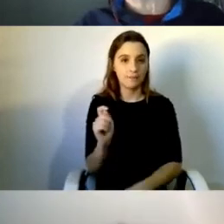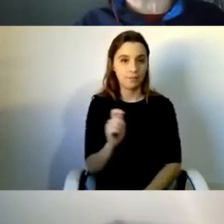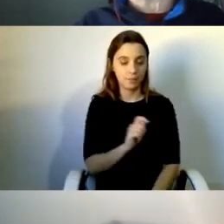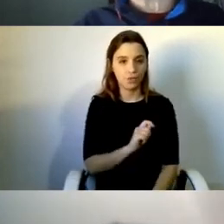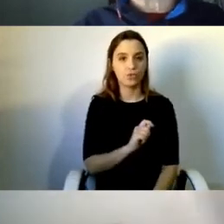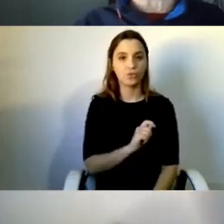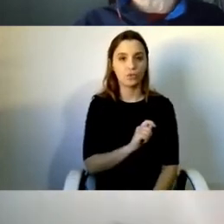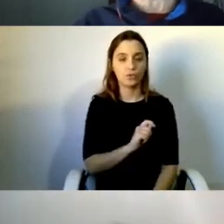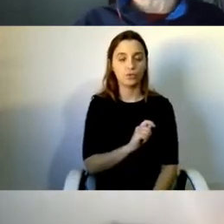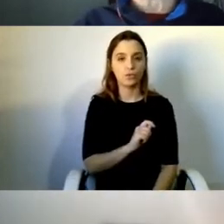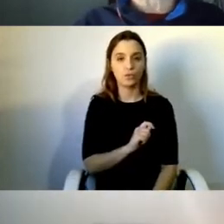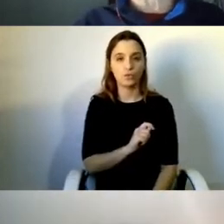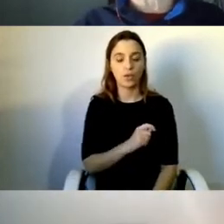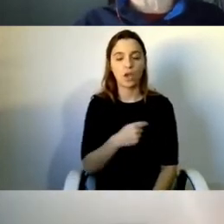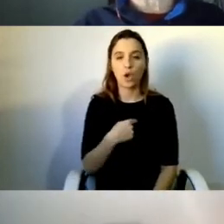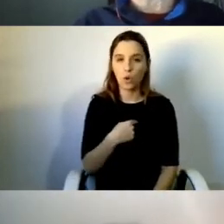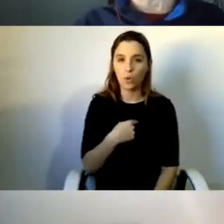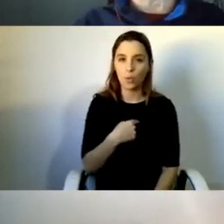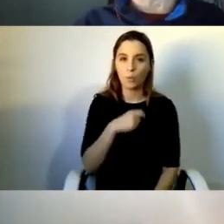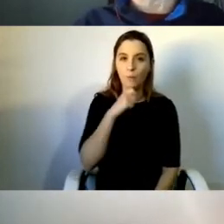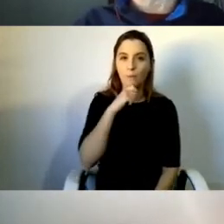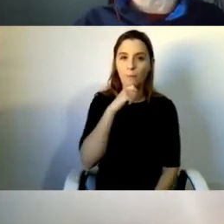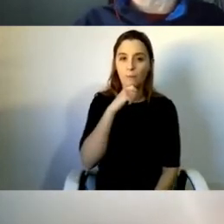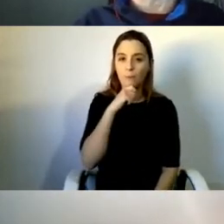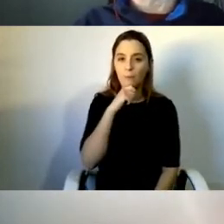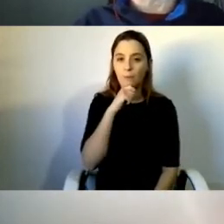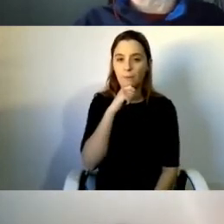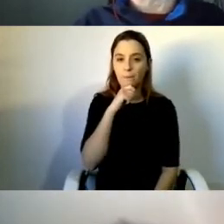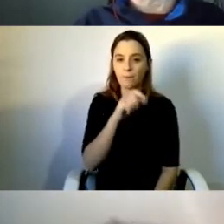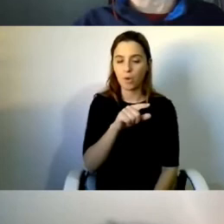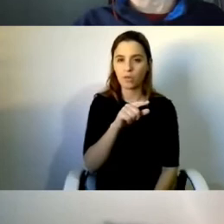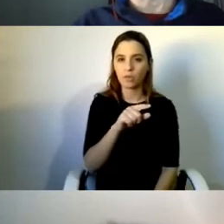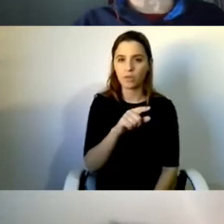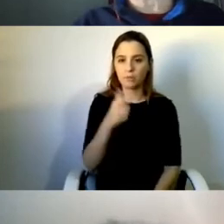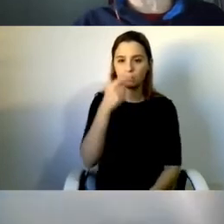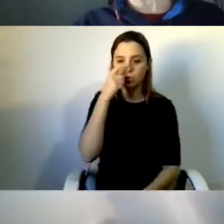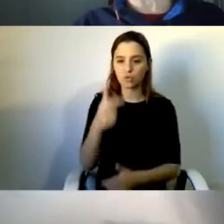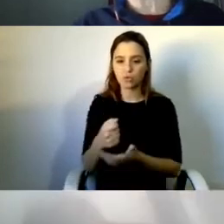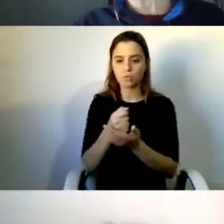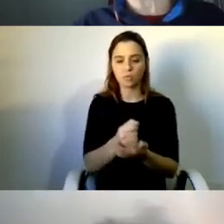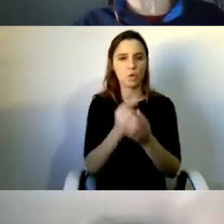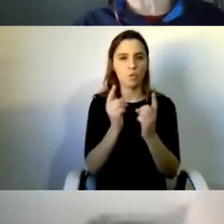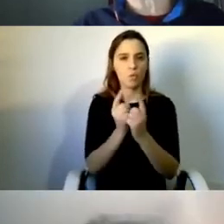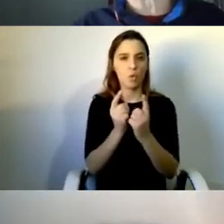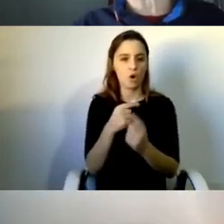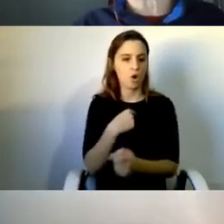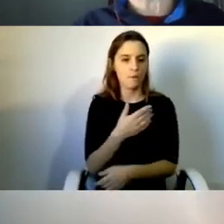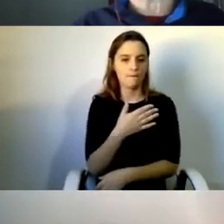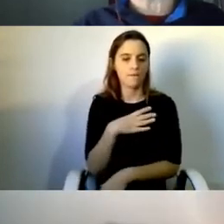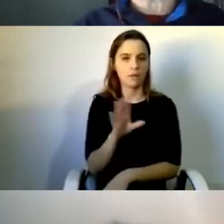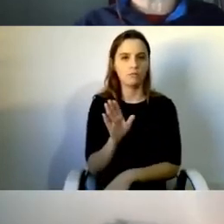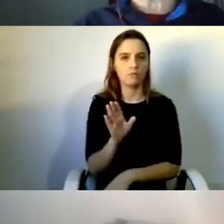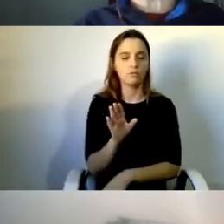many assistants as I wanted to and paid them as much as I want, but